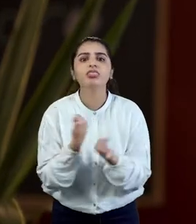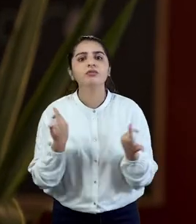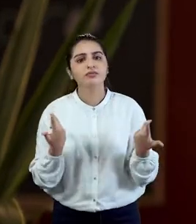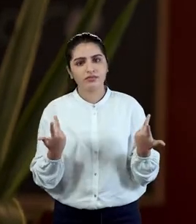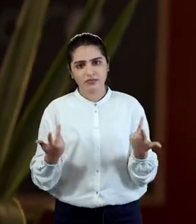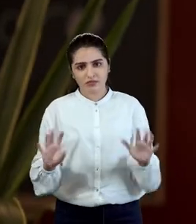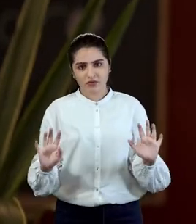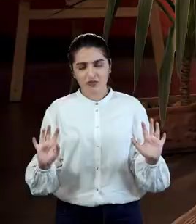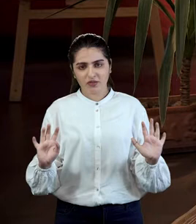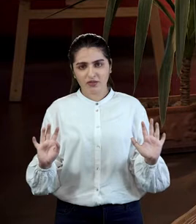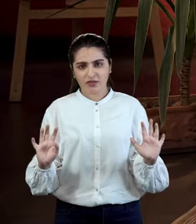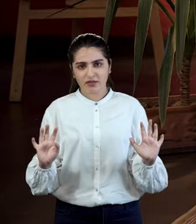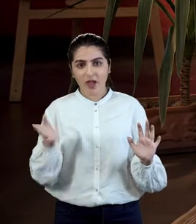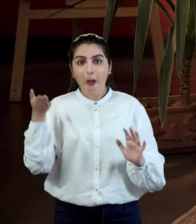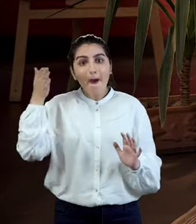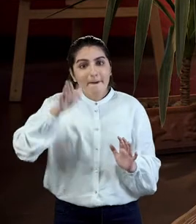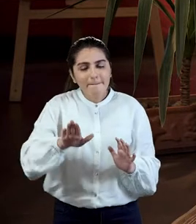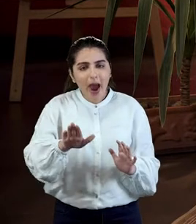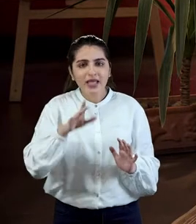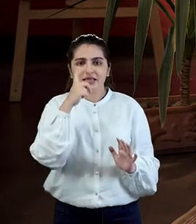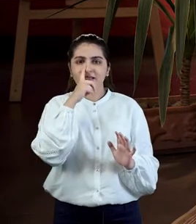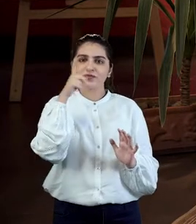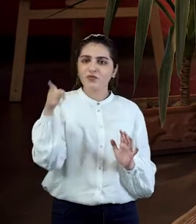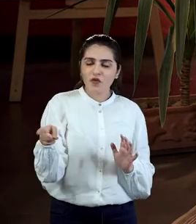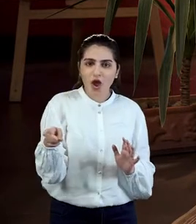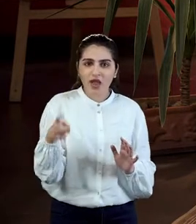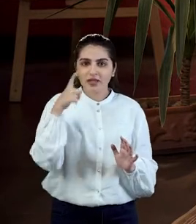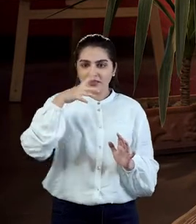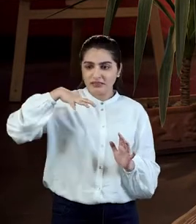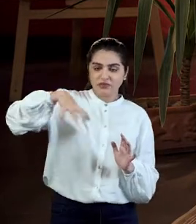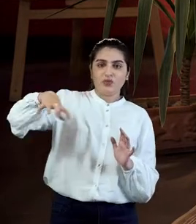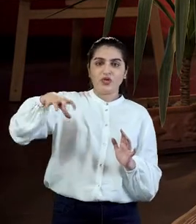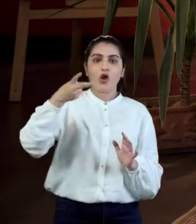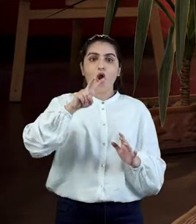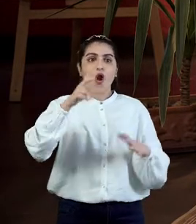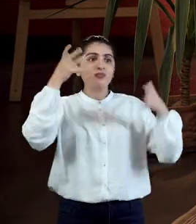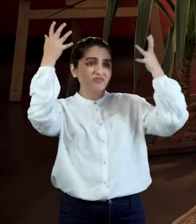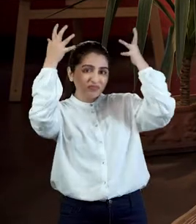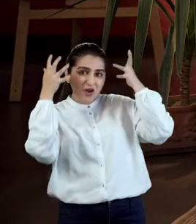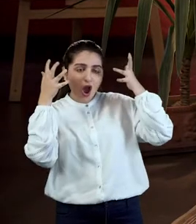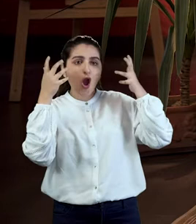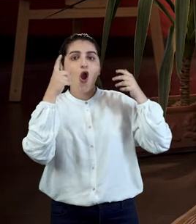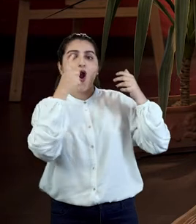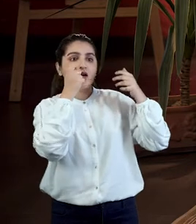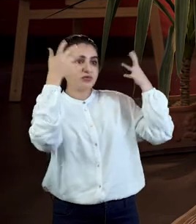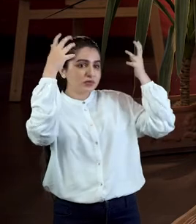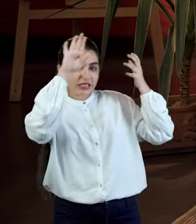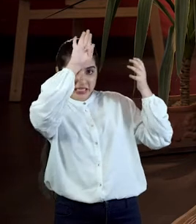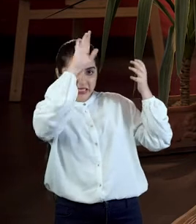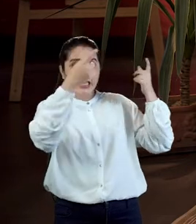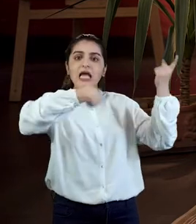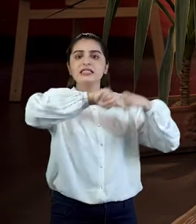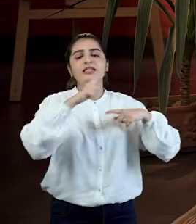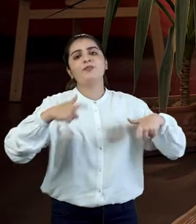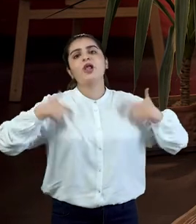gone. At that moment, in the palace, the king and the queen and all the party guests came back